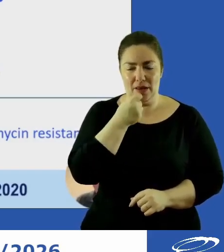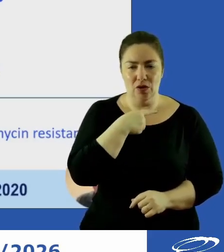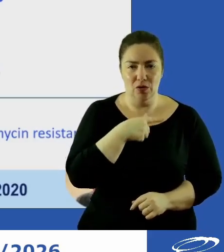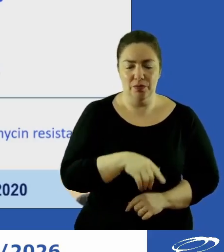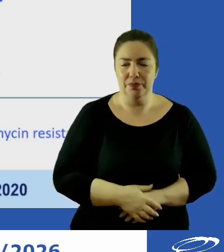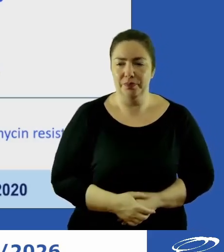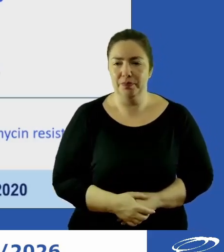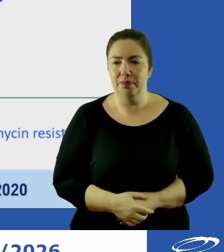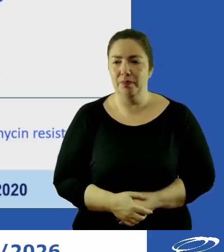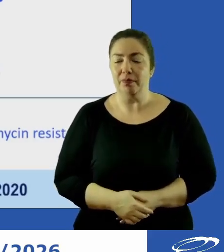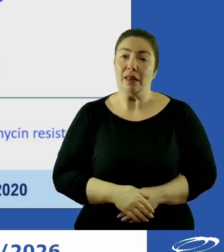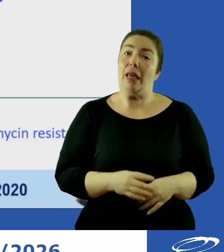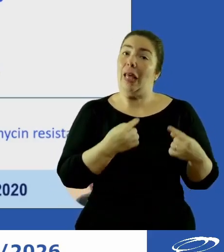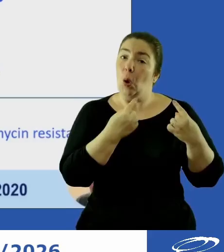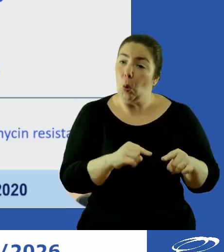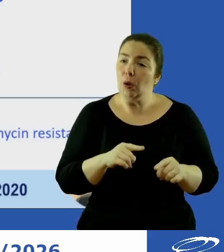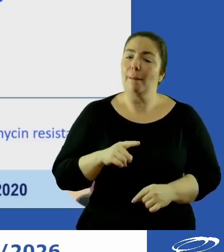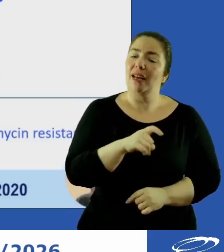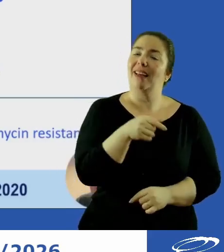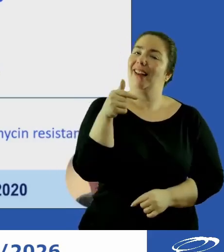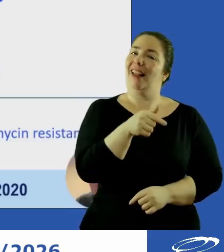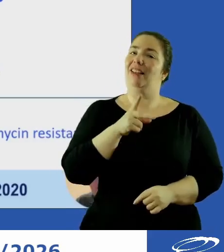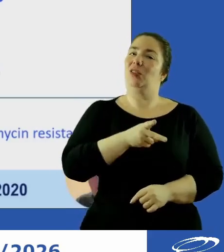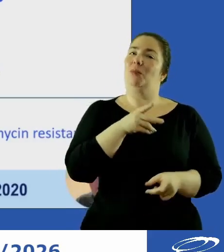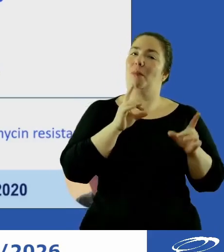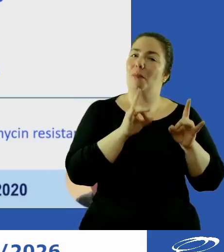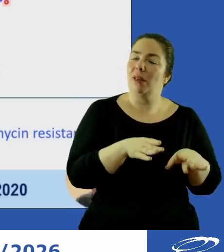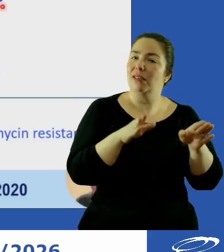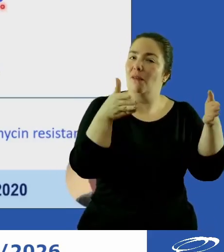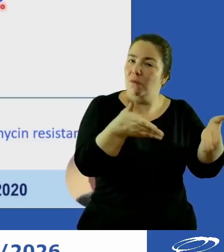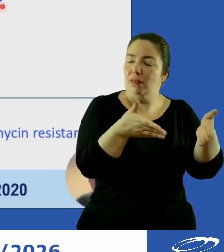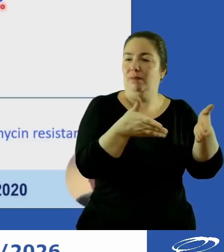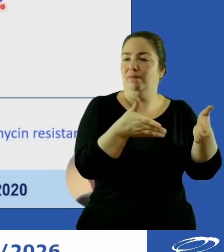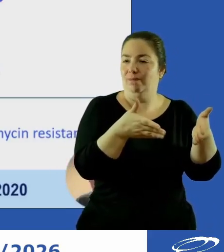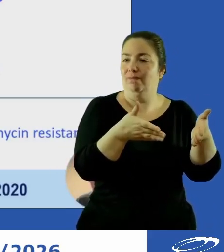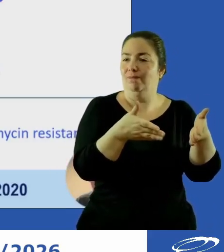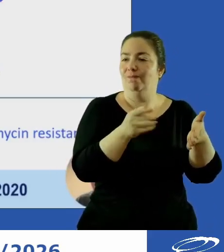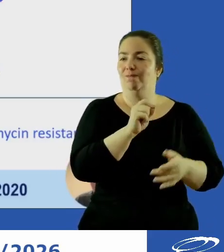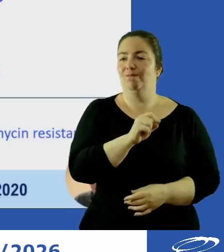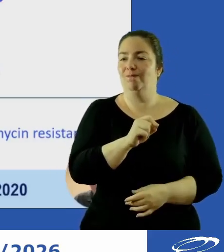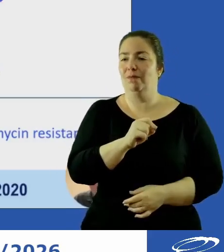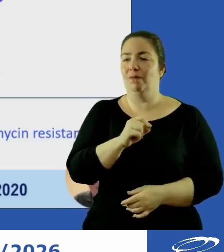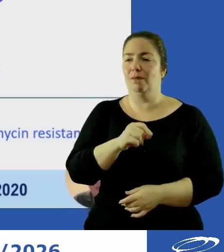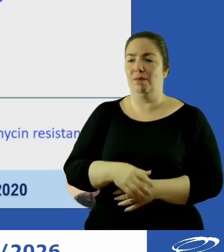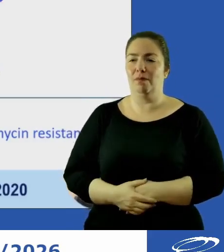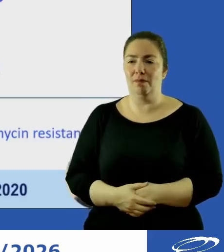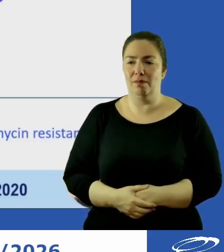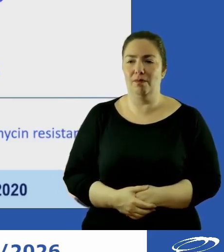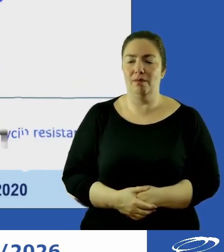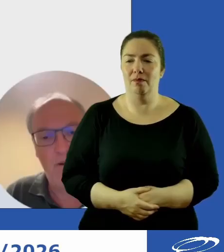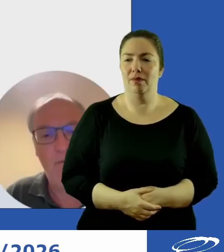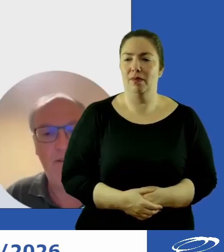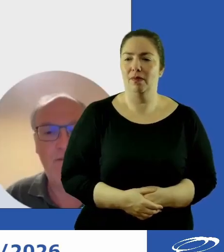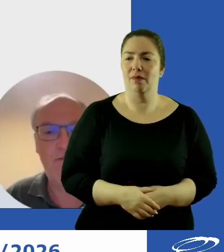for enterococci and even for vancomycin-resistant enterococci in the case of oritabensin. In addition,